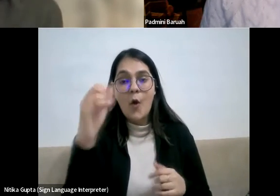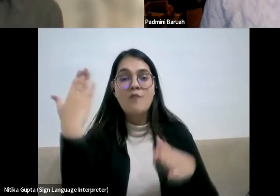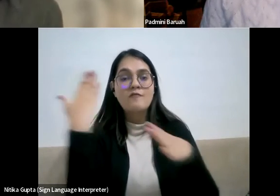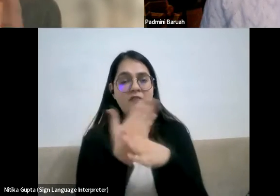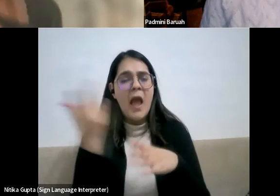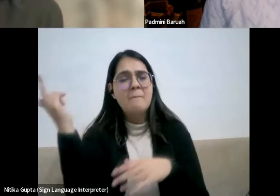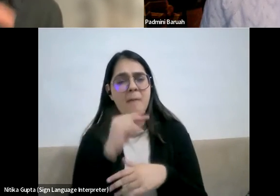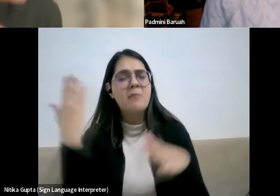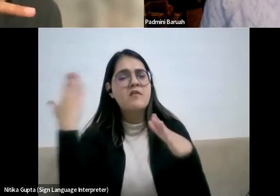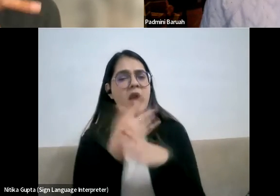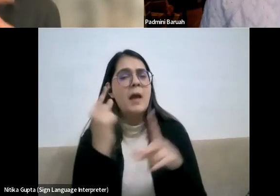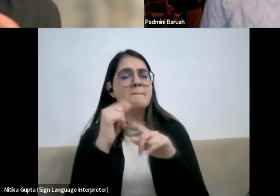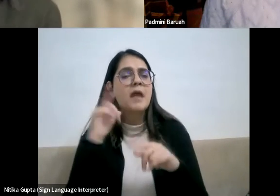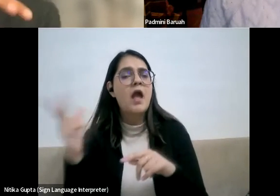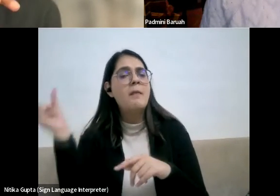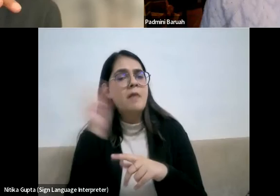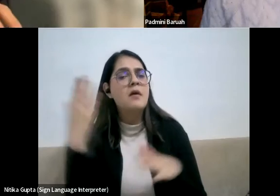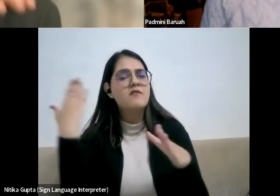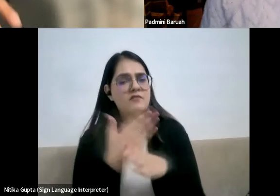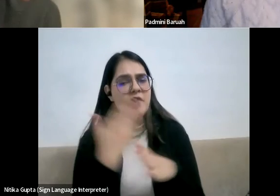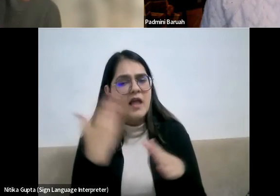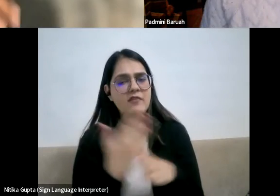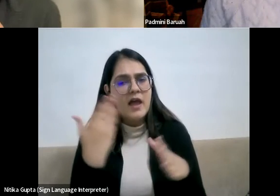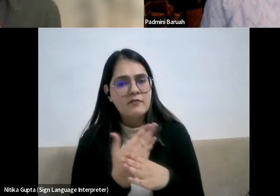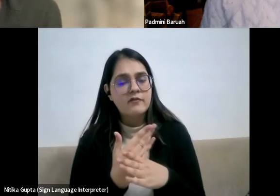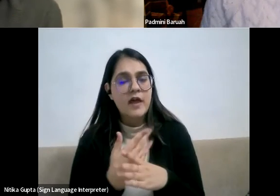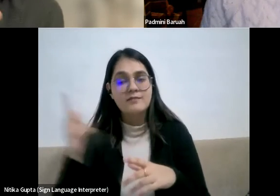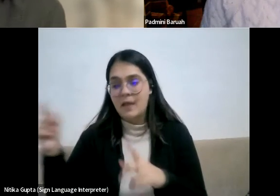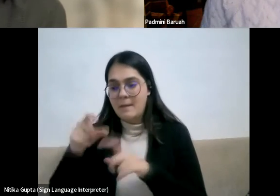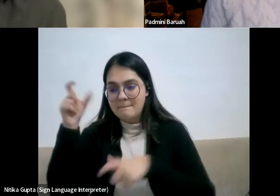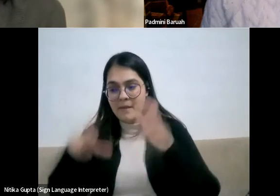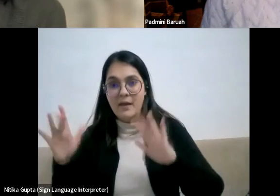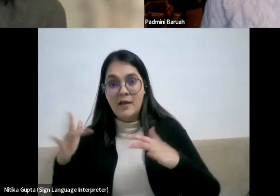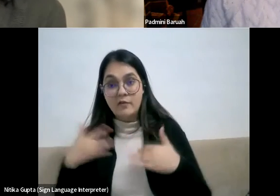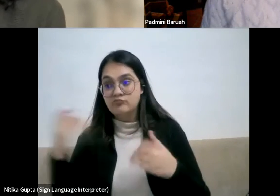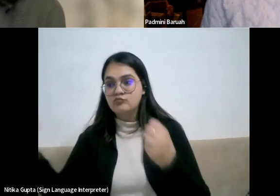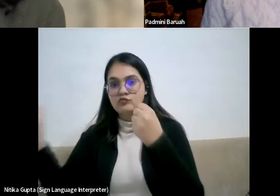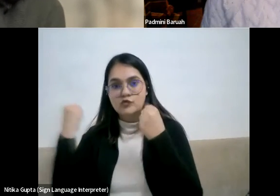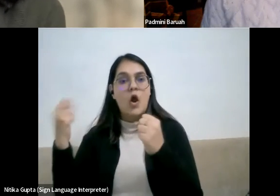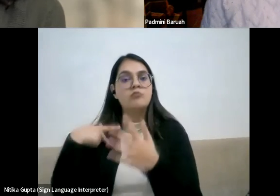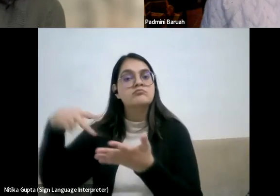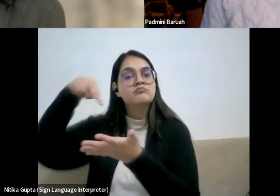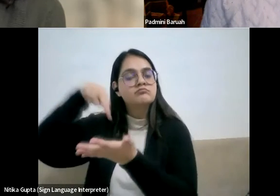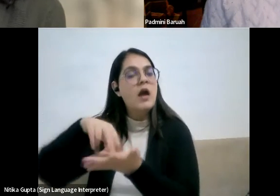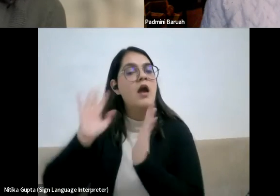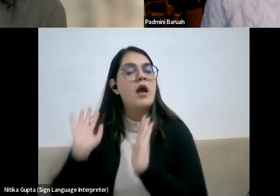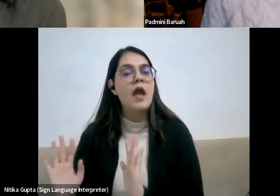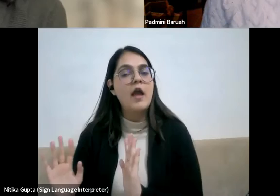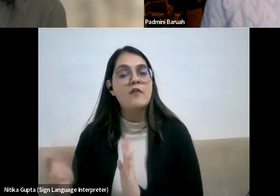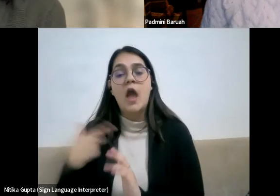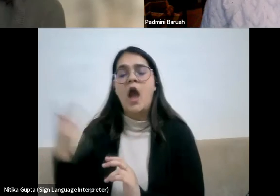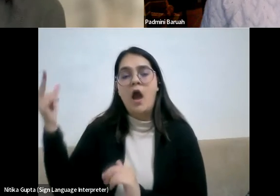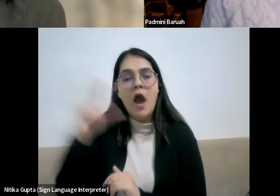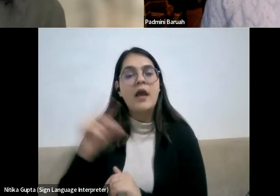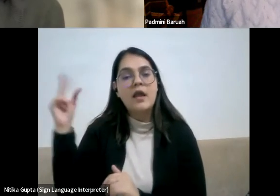and like on one hand, this idea of all these people, litigants, being hapless, and on the other hand, them actually going all the way to file a writ petition,